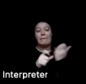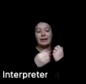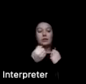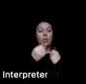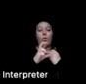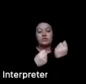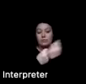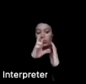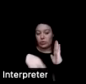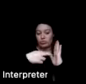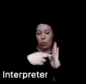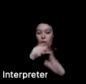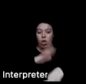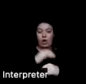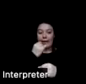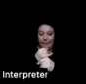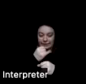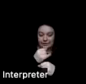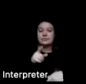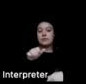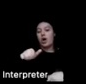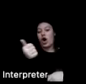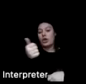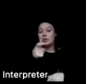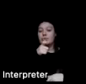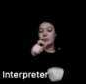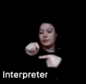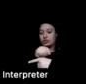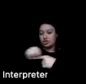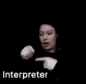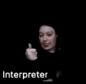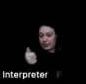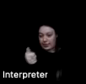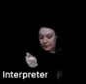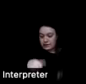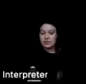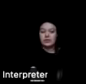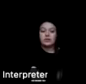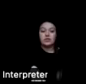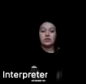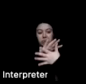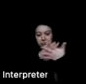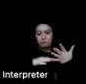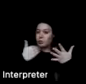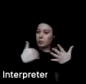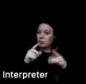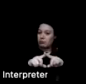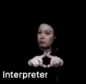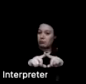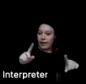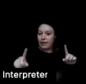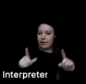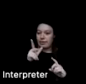and then the remaining percentage are trainees. And so this is a nice sort of variety of stakeholders in this